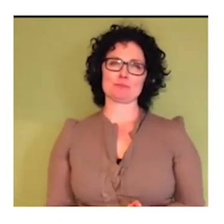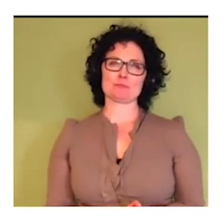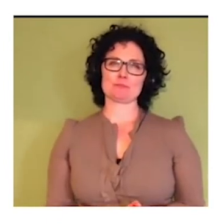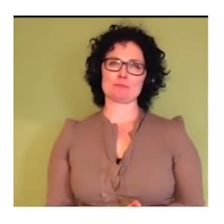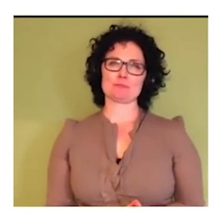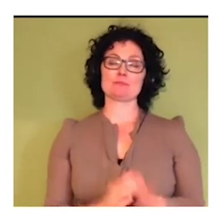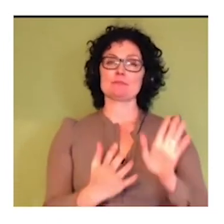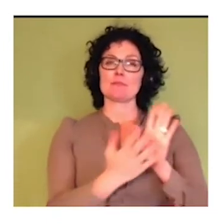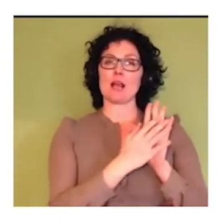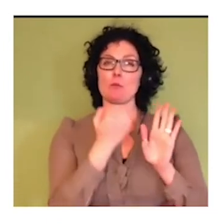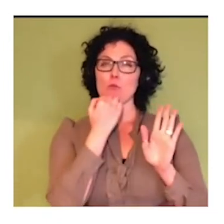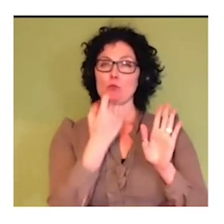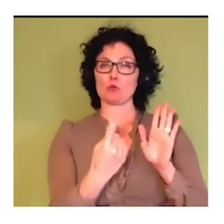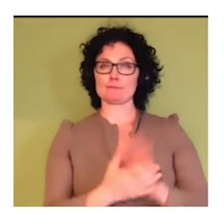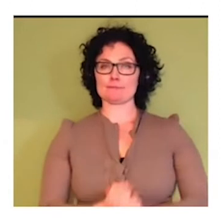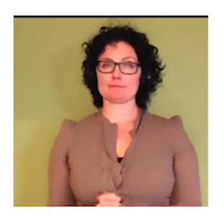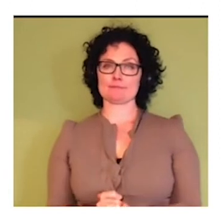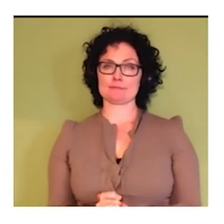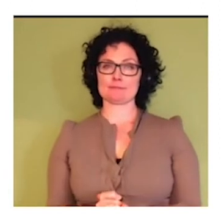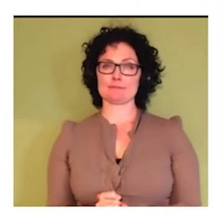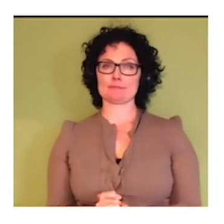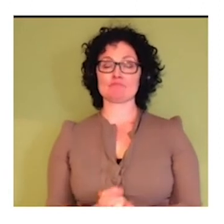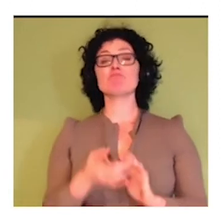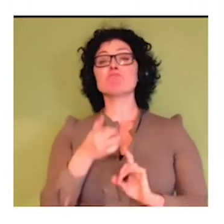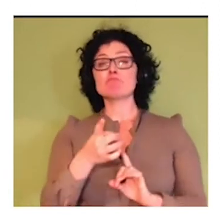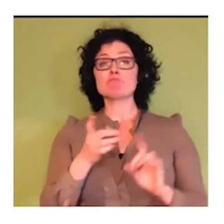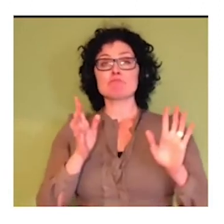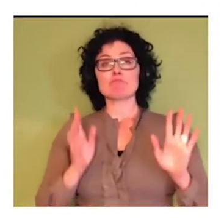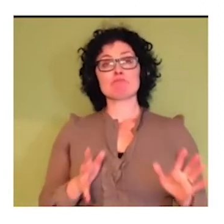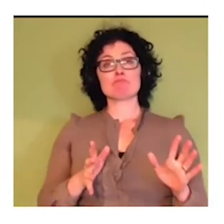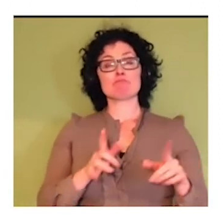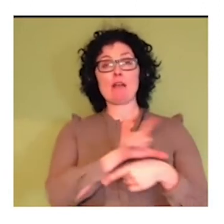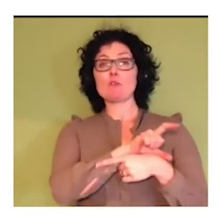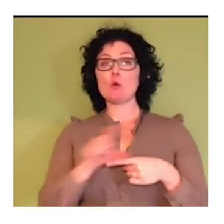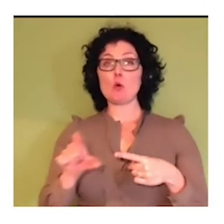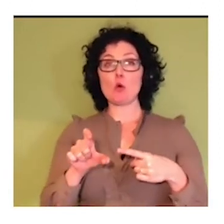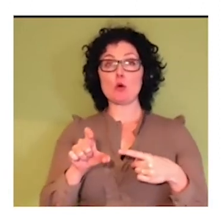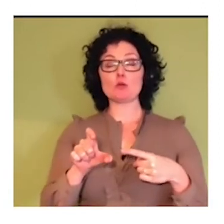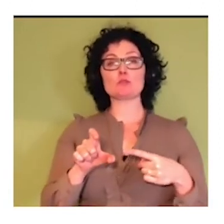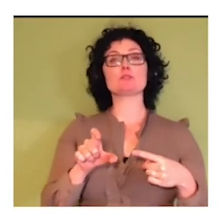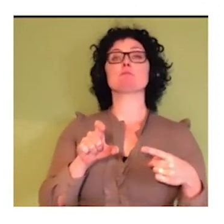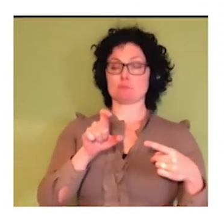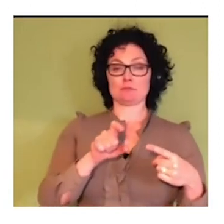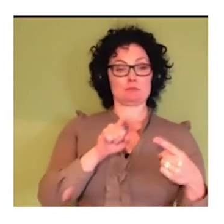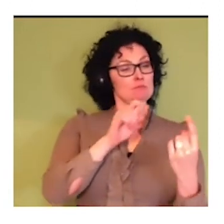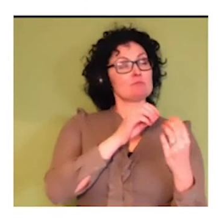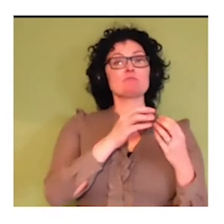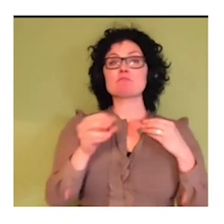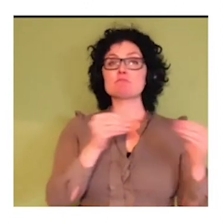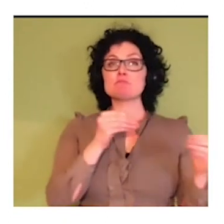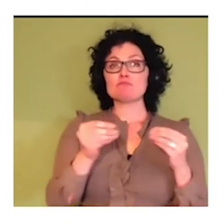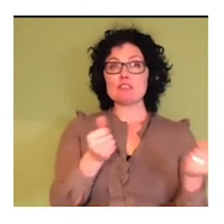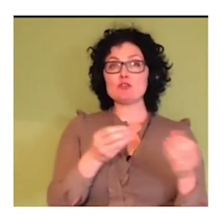Example 1, you're providing or transcribing course material for a vision impaired university